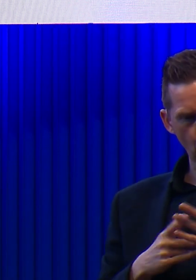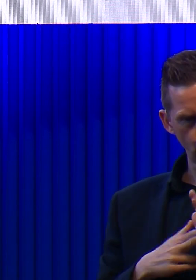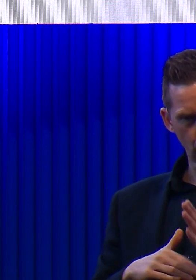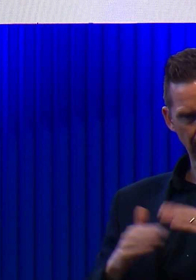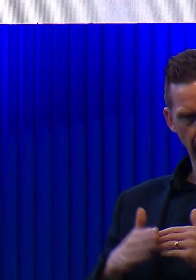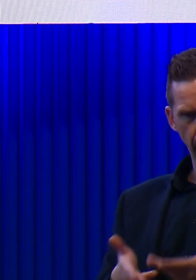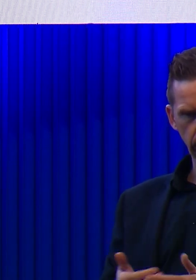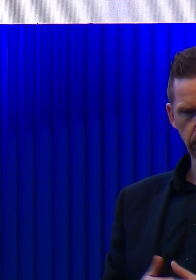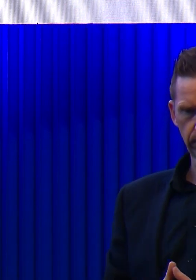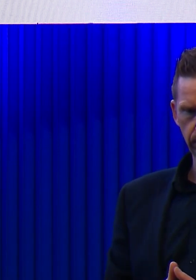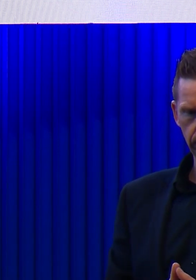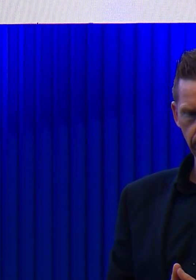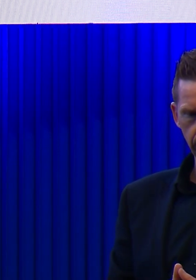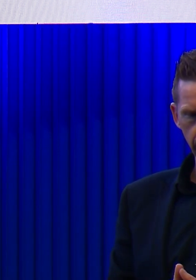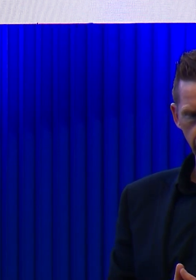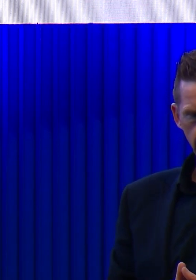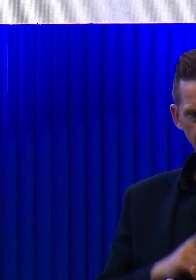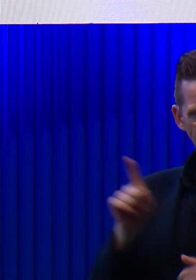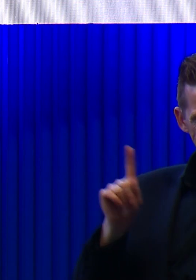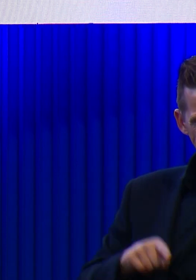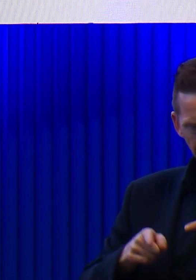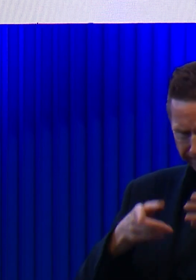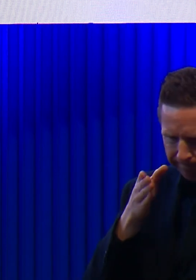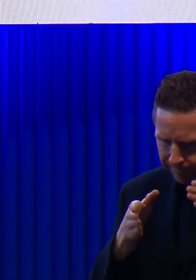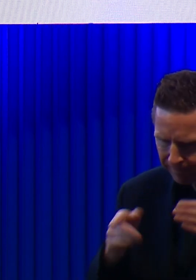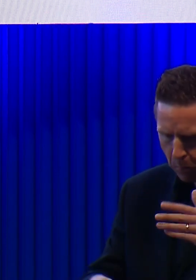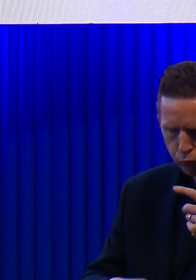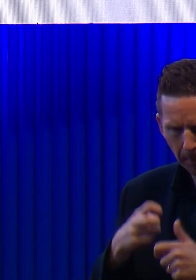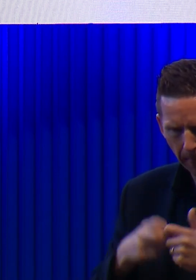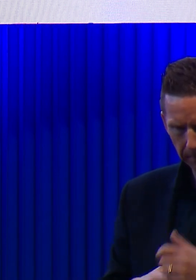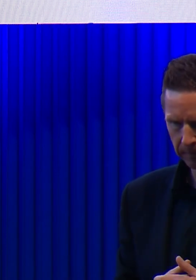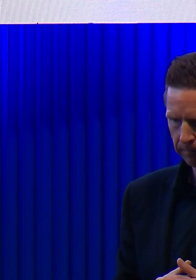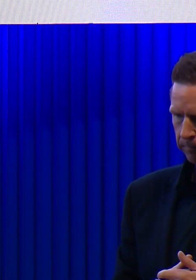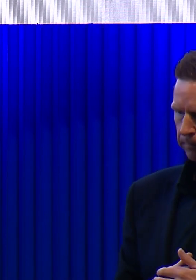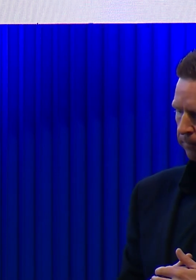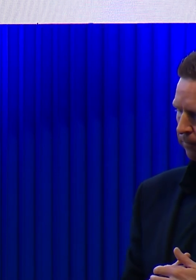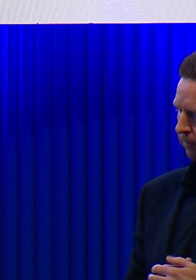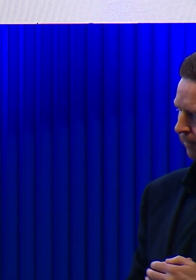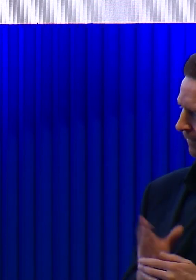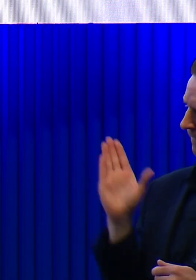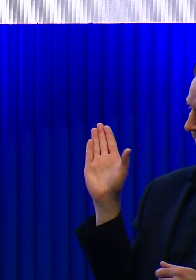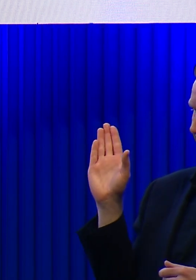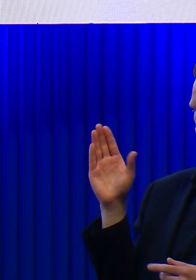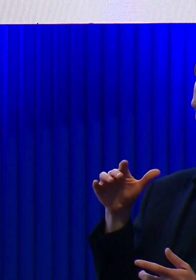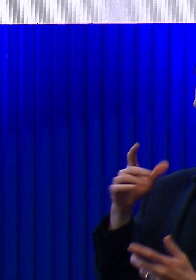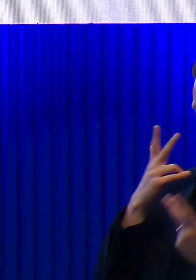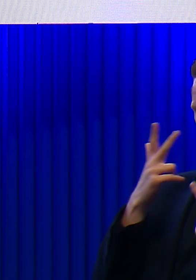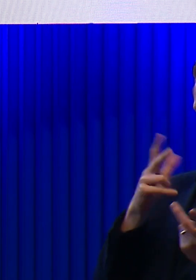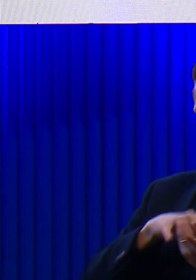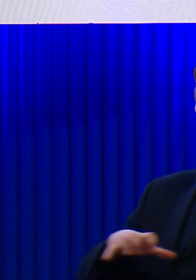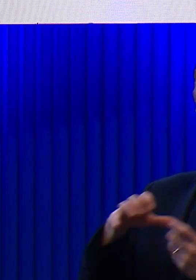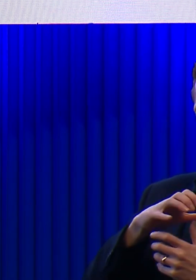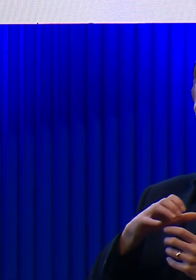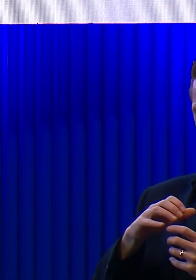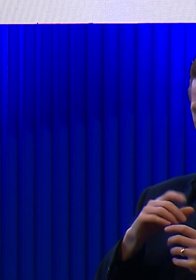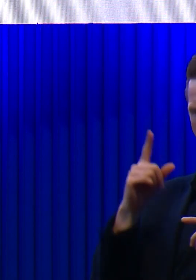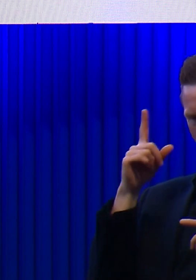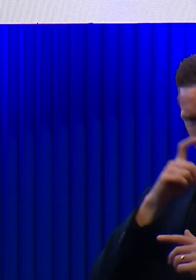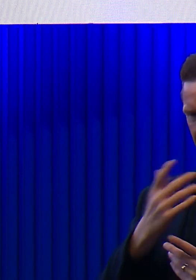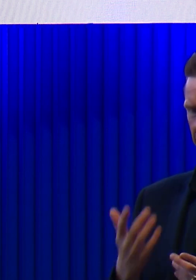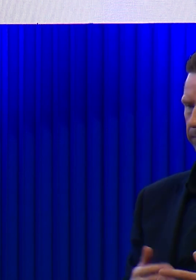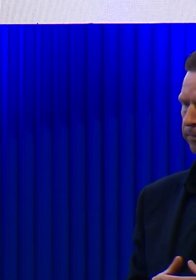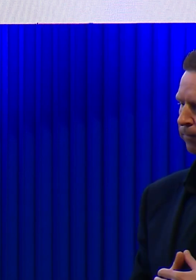it. Great. Then you get a little bit more experience, and you start thinking, hang on a